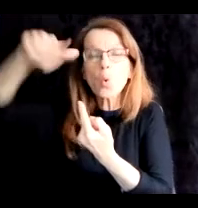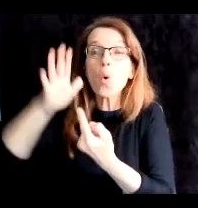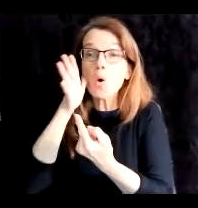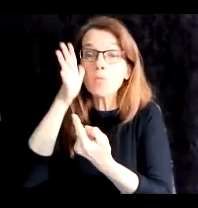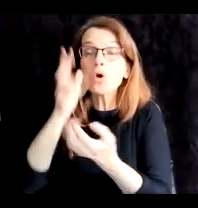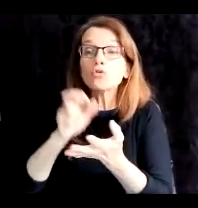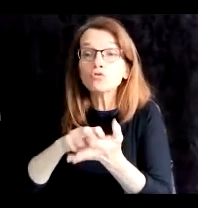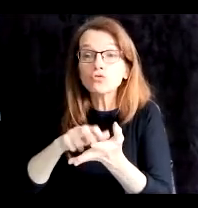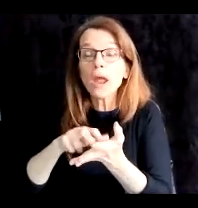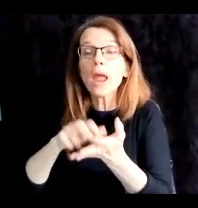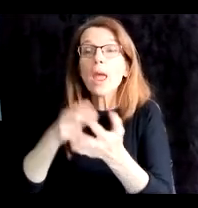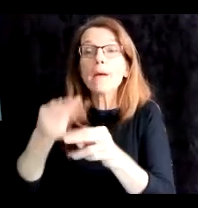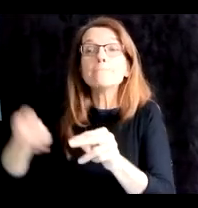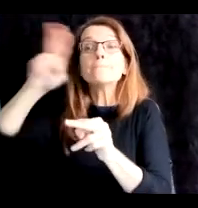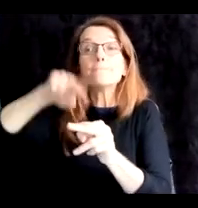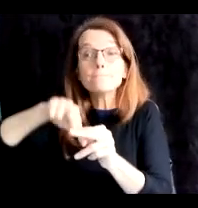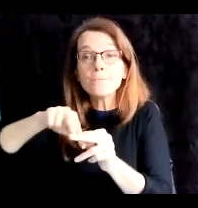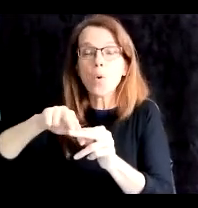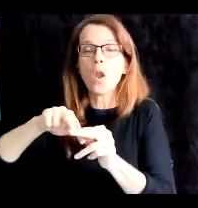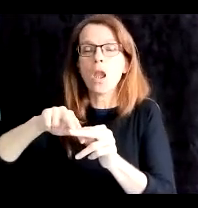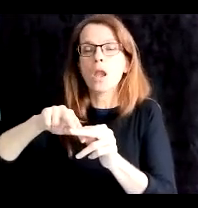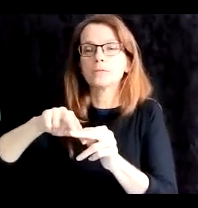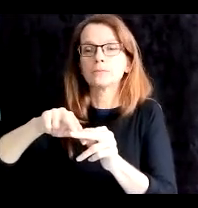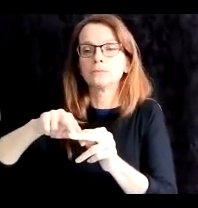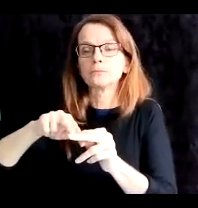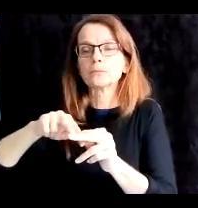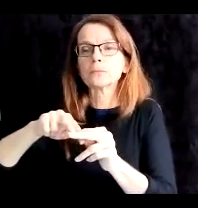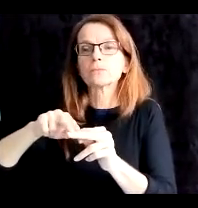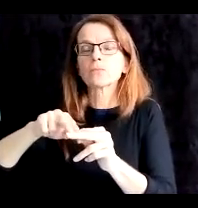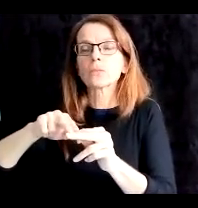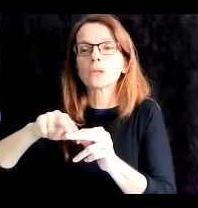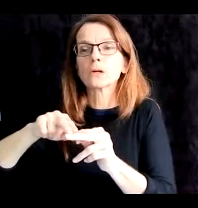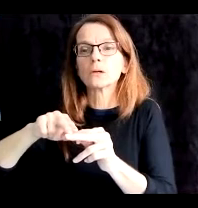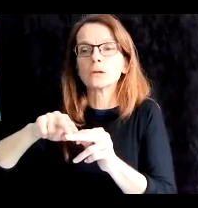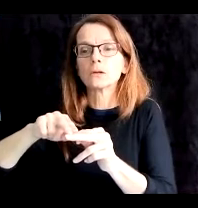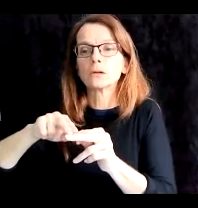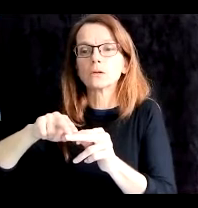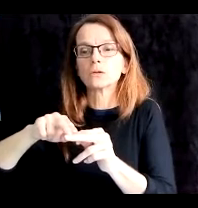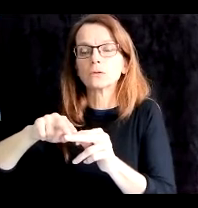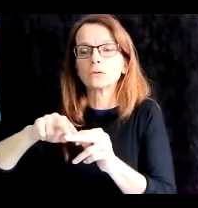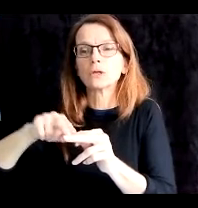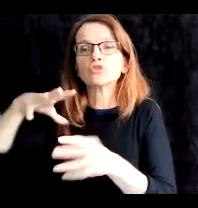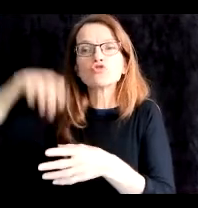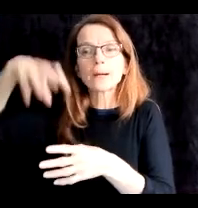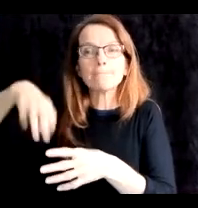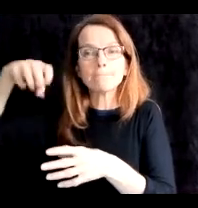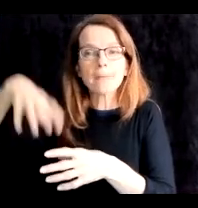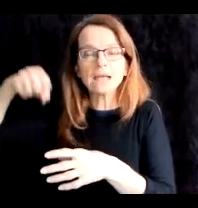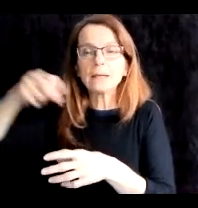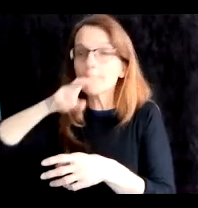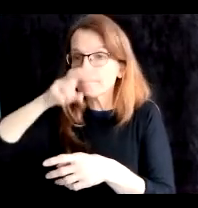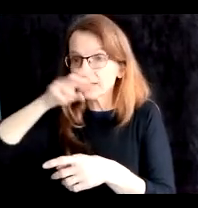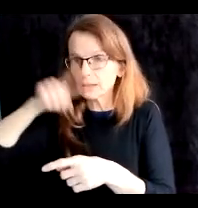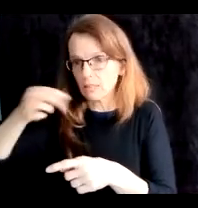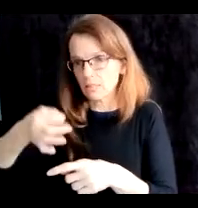doing for themselves. And now I also want to mention Serbia. We have a dramatic situation in